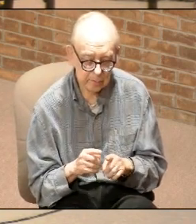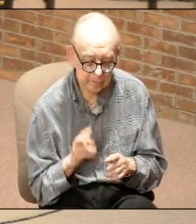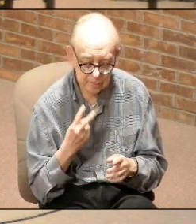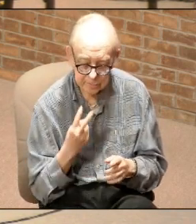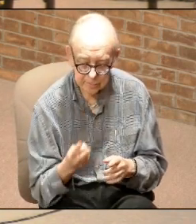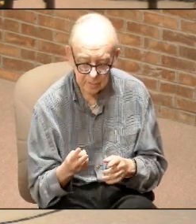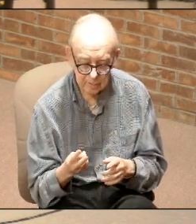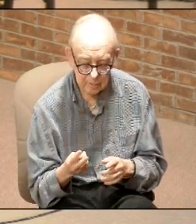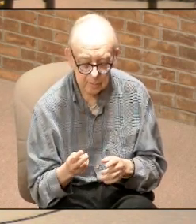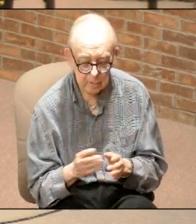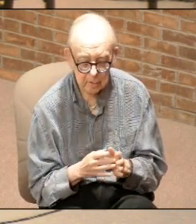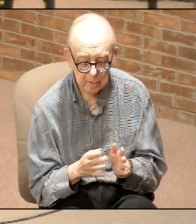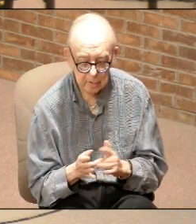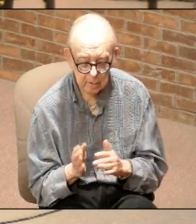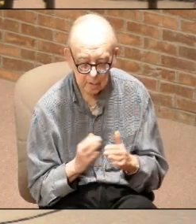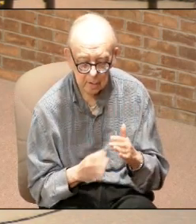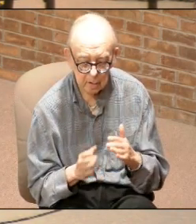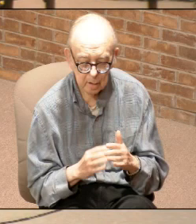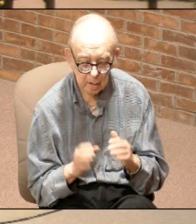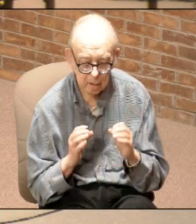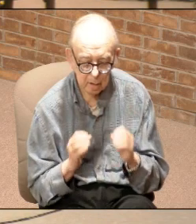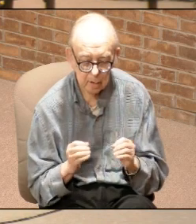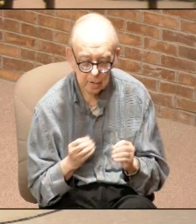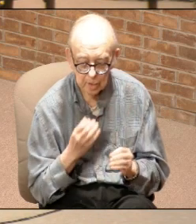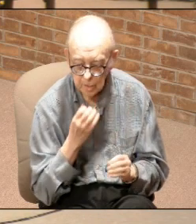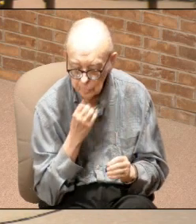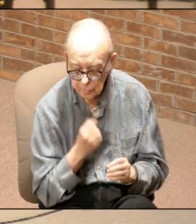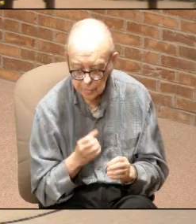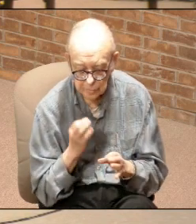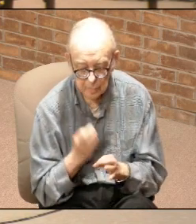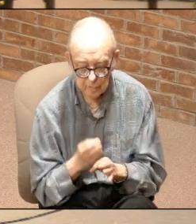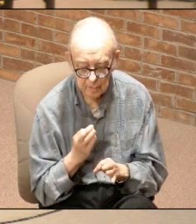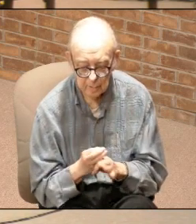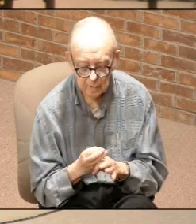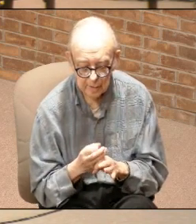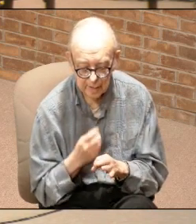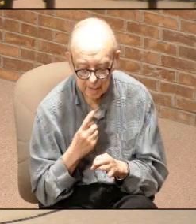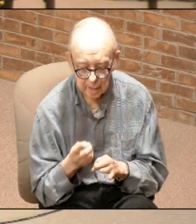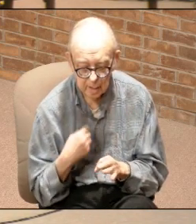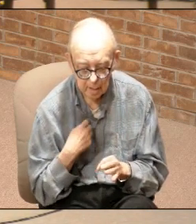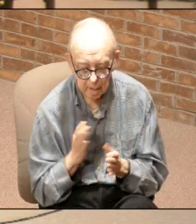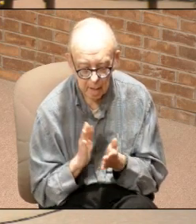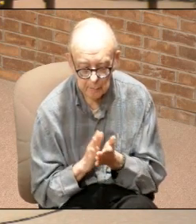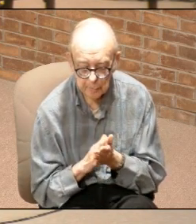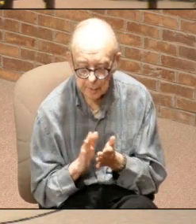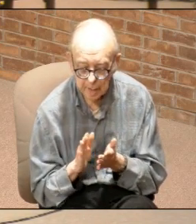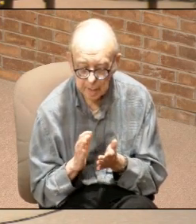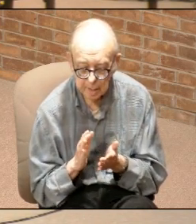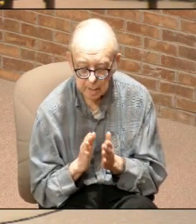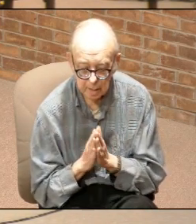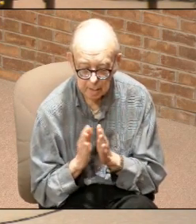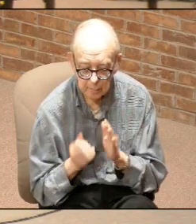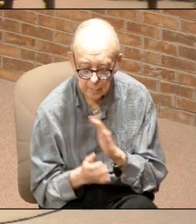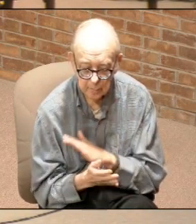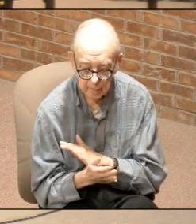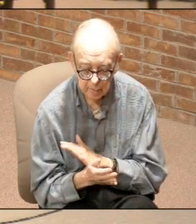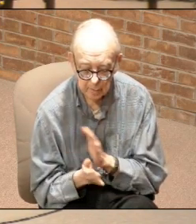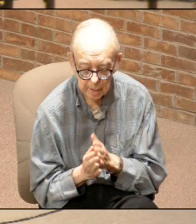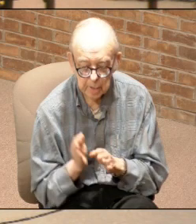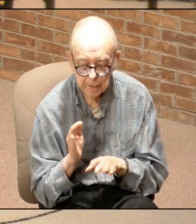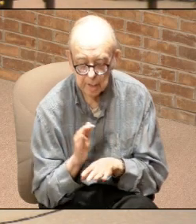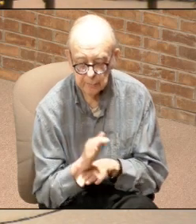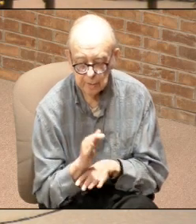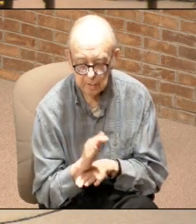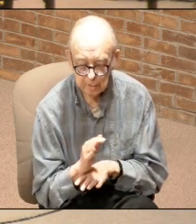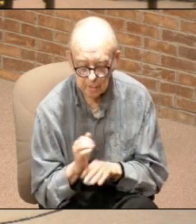that he was basically taught the jewish faith which said that i pray in the morning i pray in the noon time